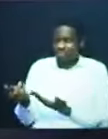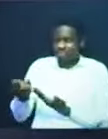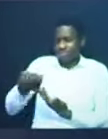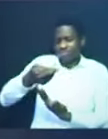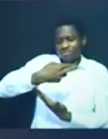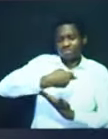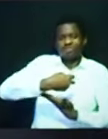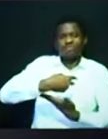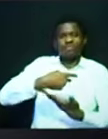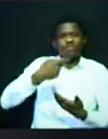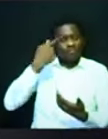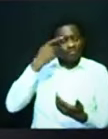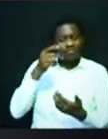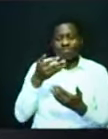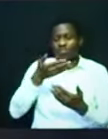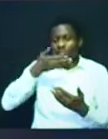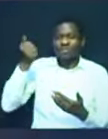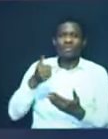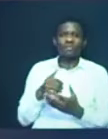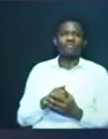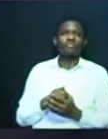we.